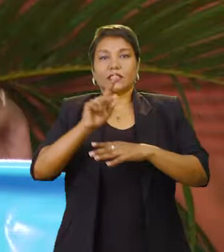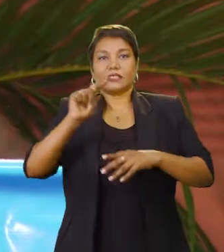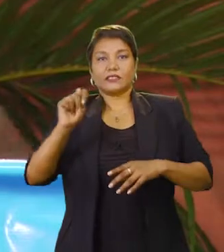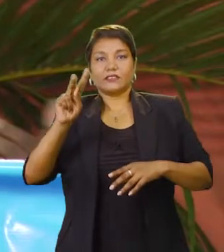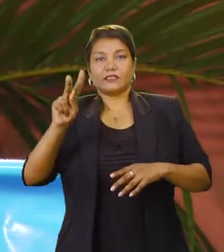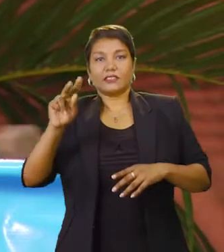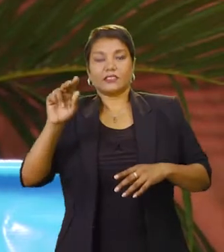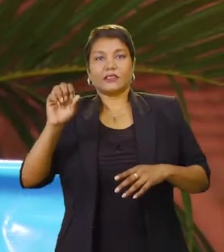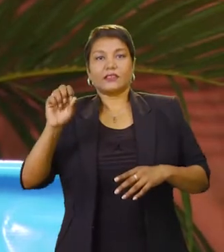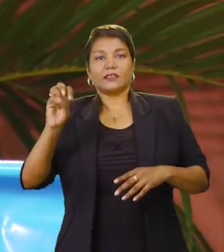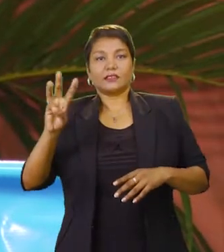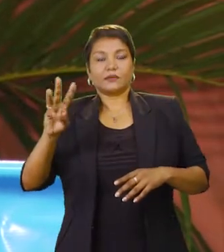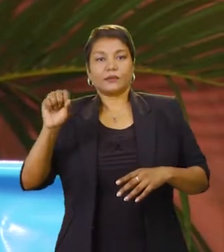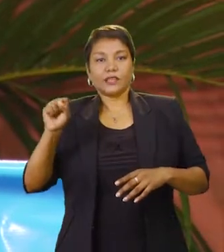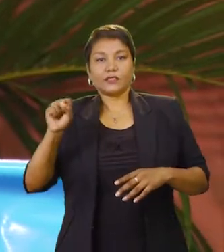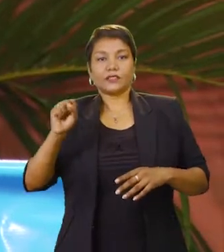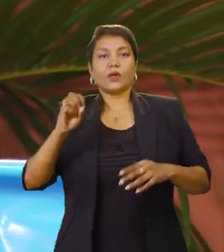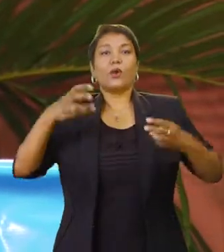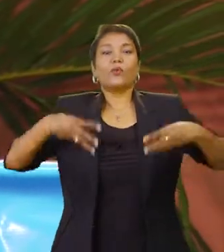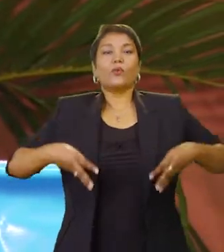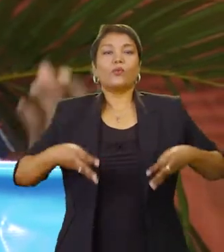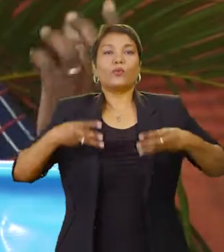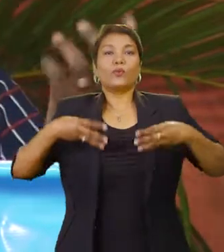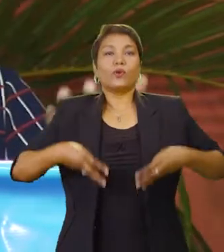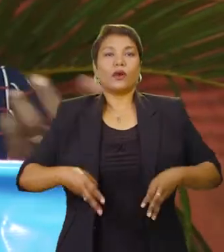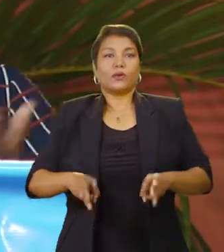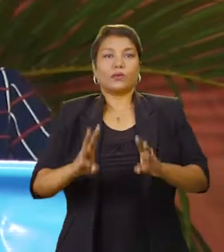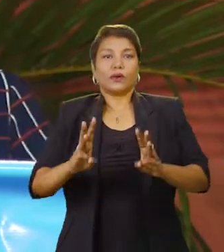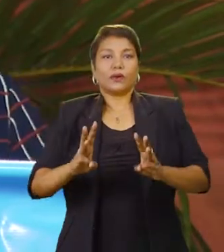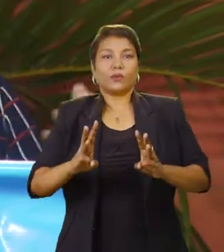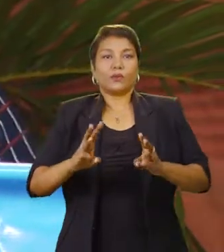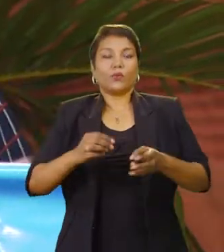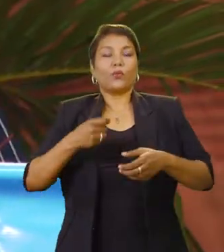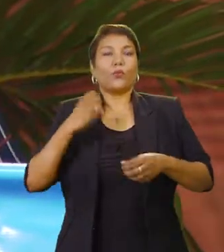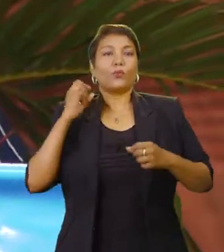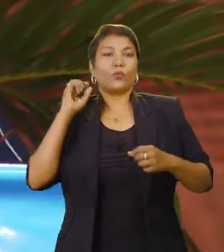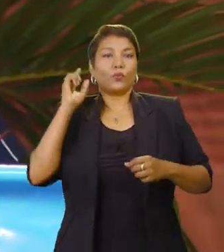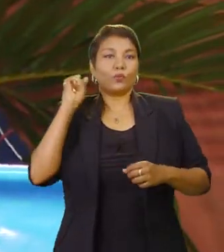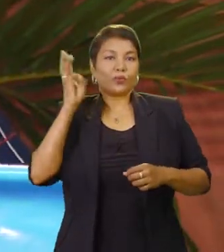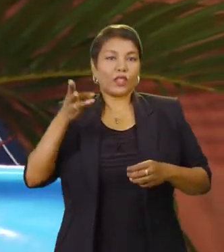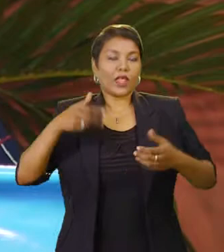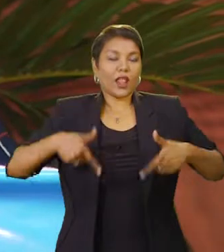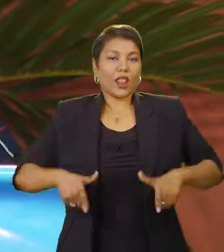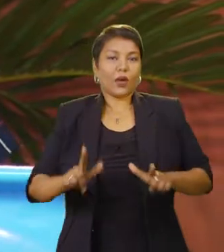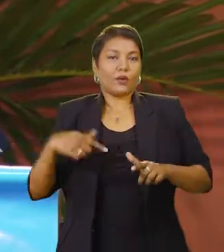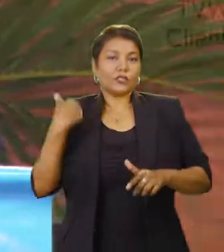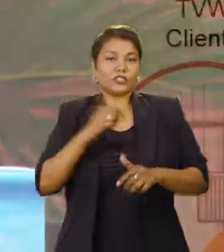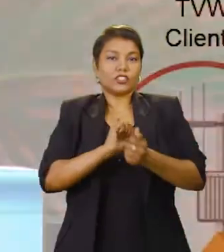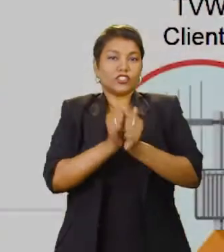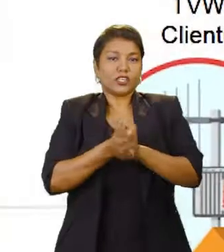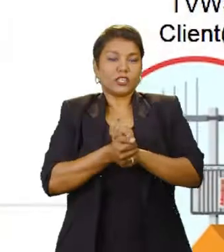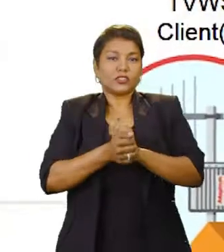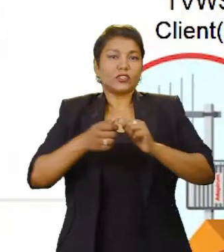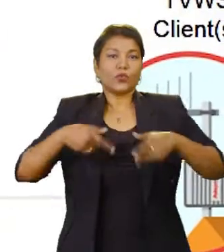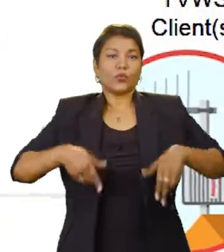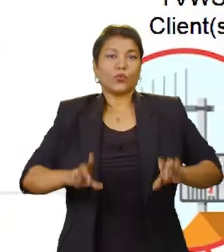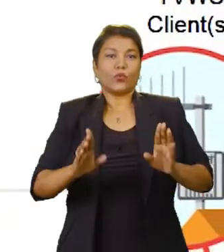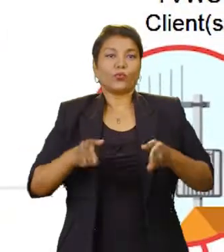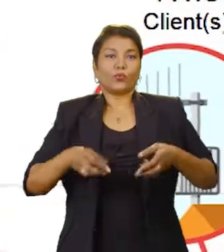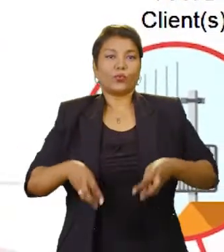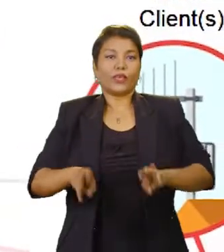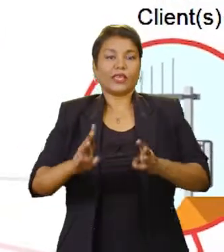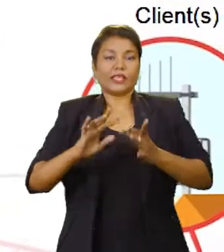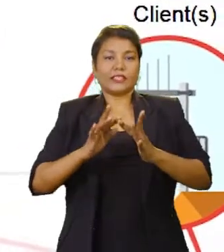to change the dynamics, as it were, of how broadband can be provisioned in Trinidad and Tobago. White